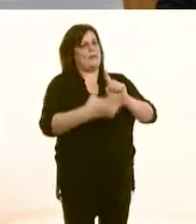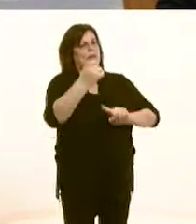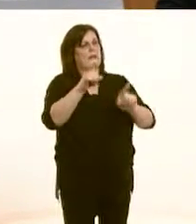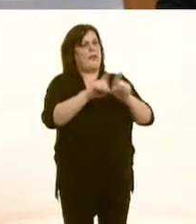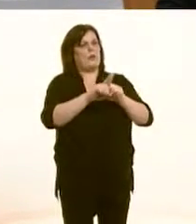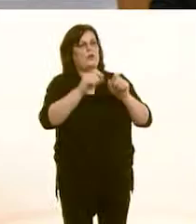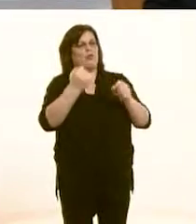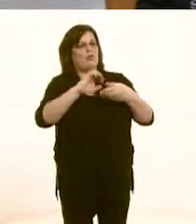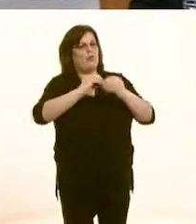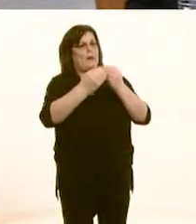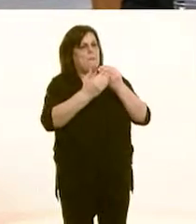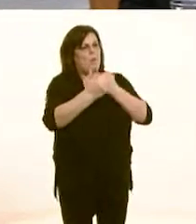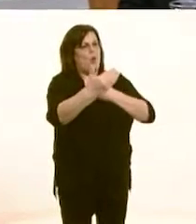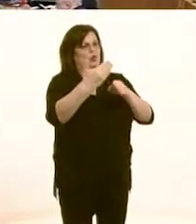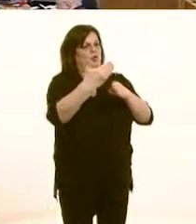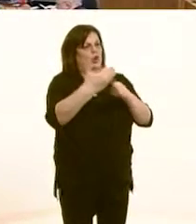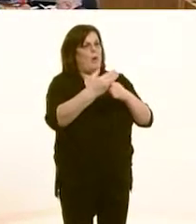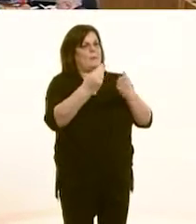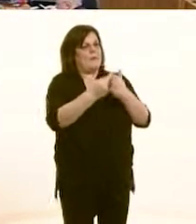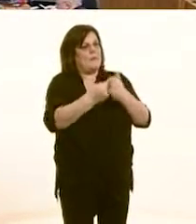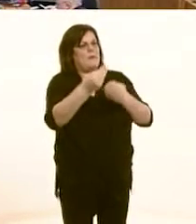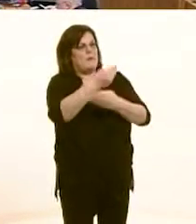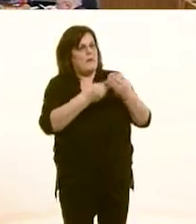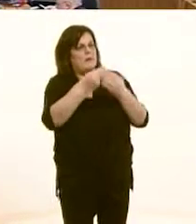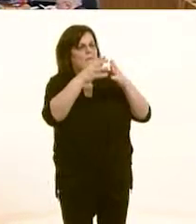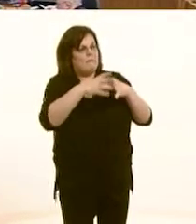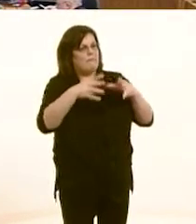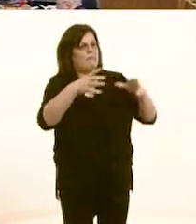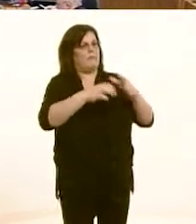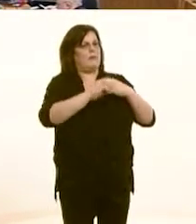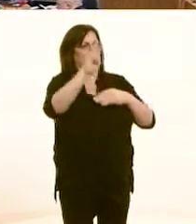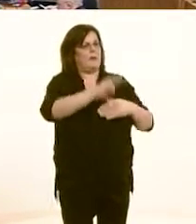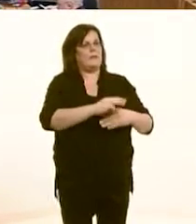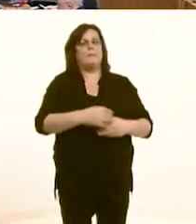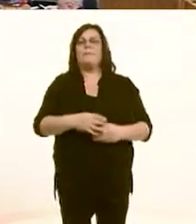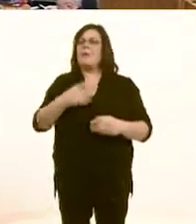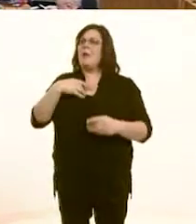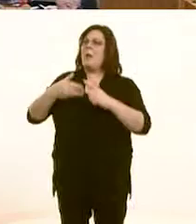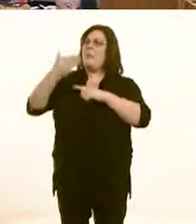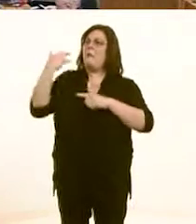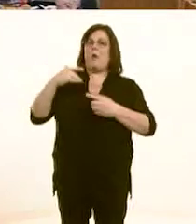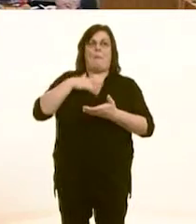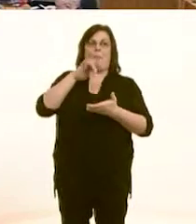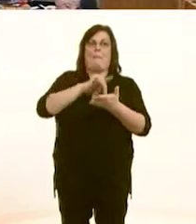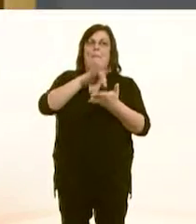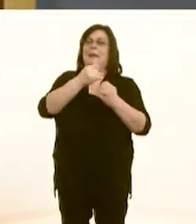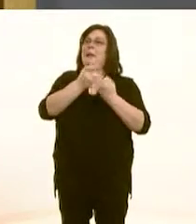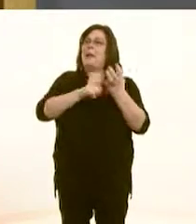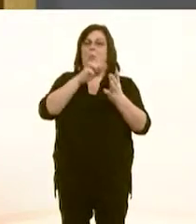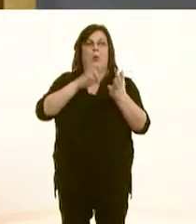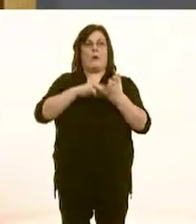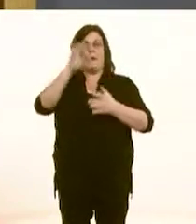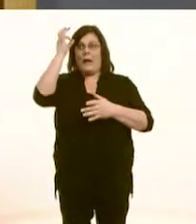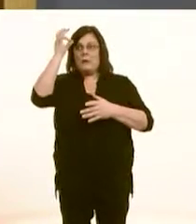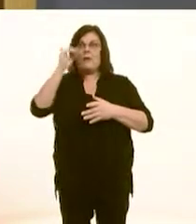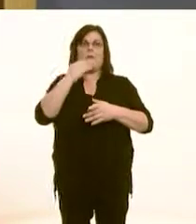jobs and growth in the wider economy. First Minister, thank you for your answer. As a former Mid Glamorgan County Councillor from